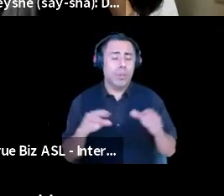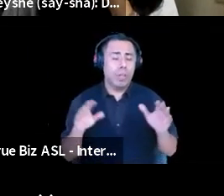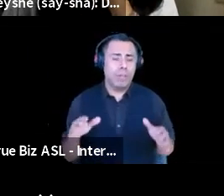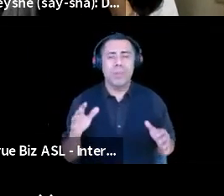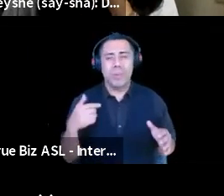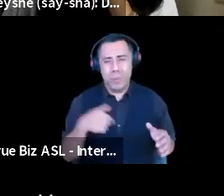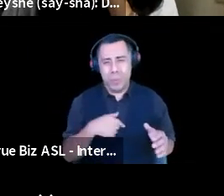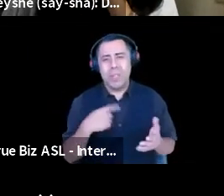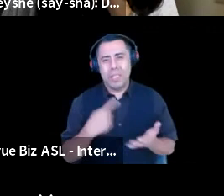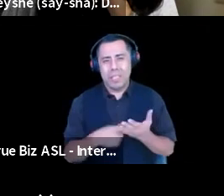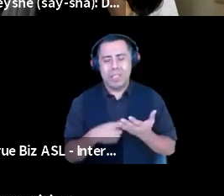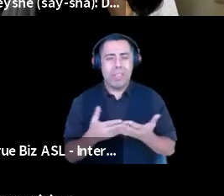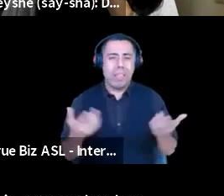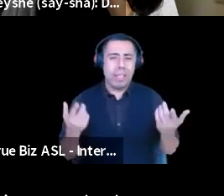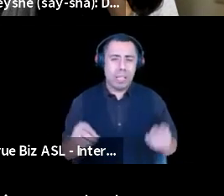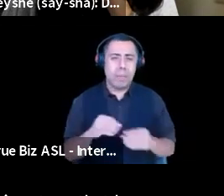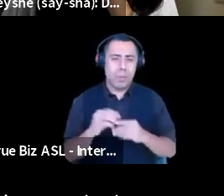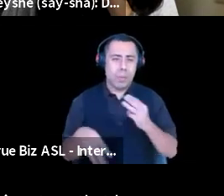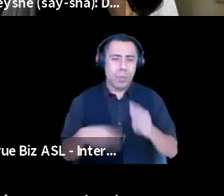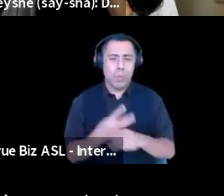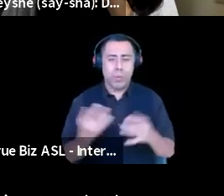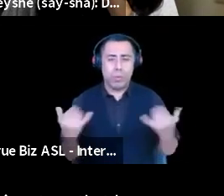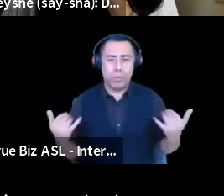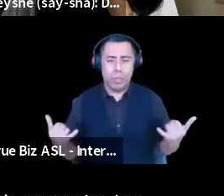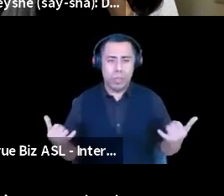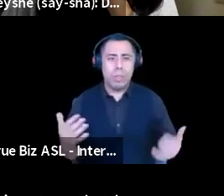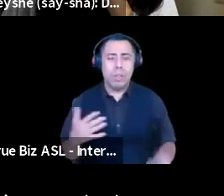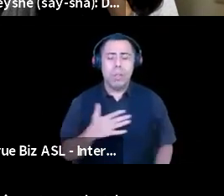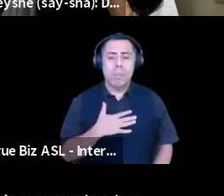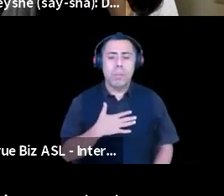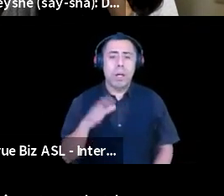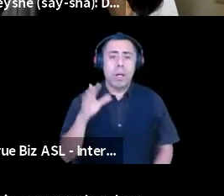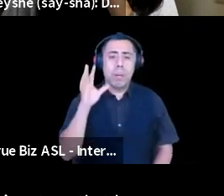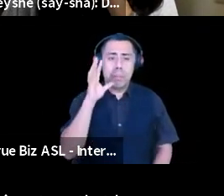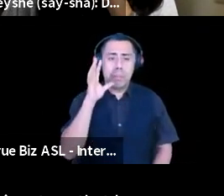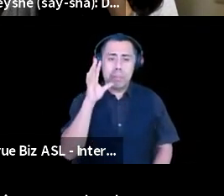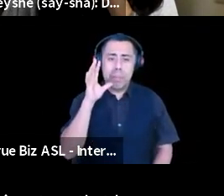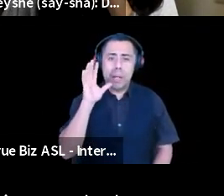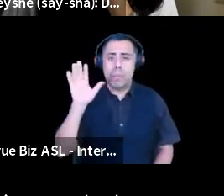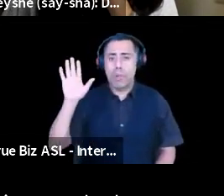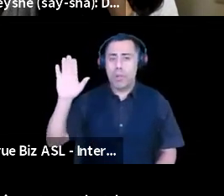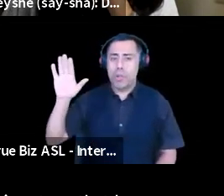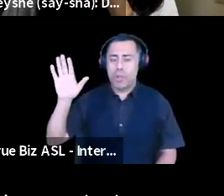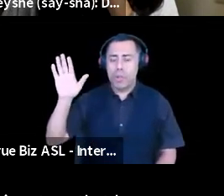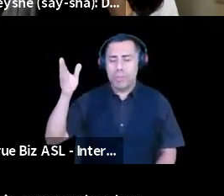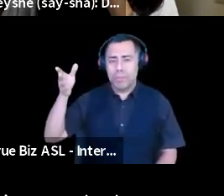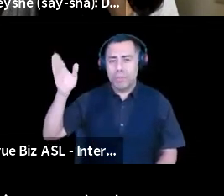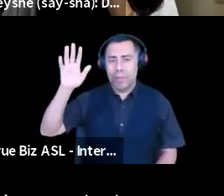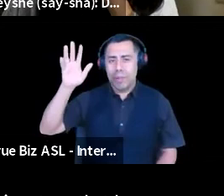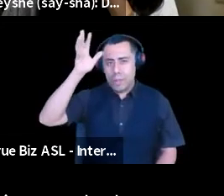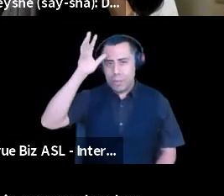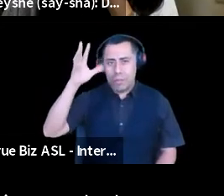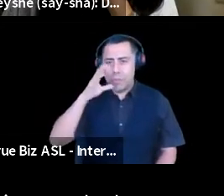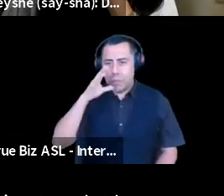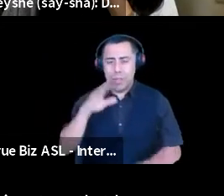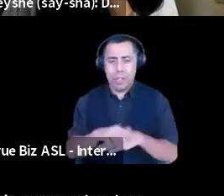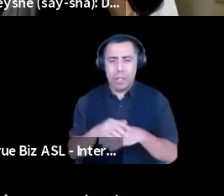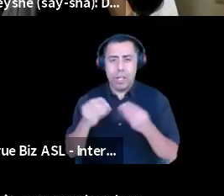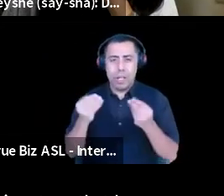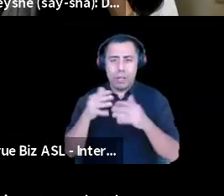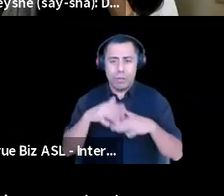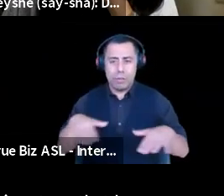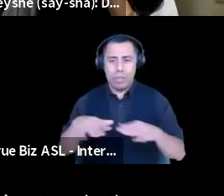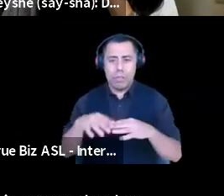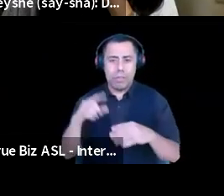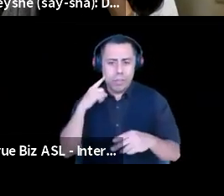And my mom, her godparents on the reservation, on the Crow Creek Side Reservation, back in, I want to say in